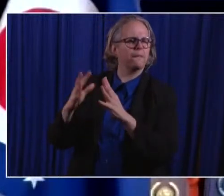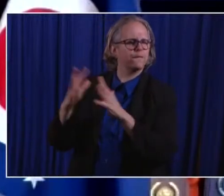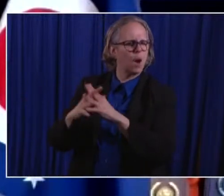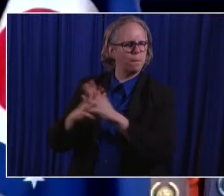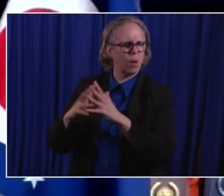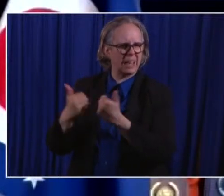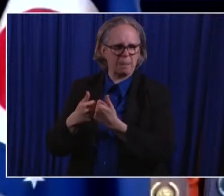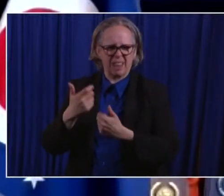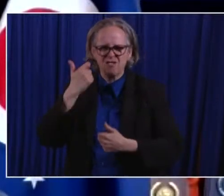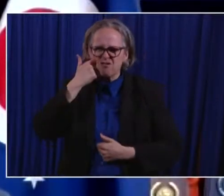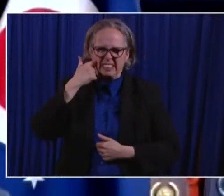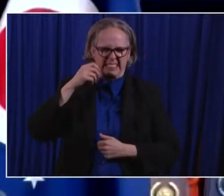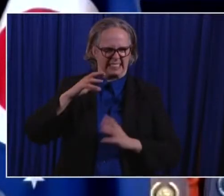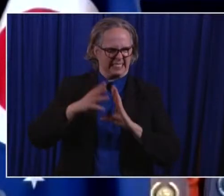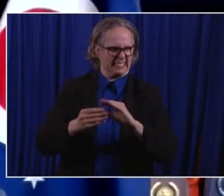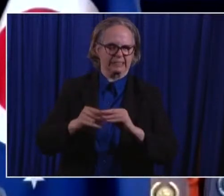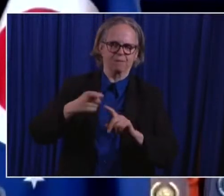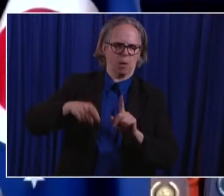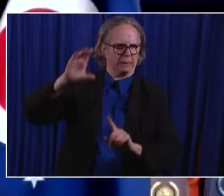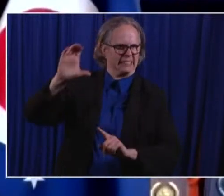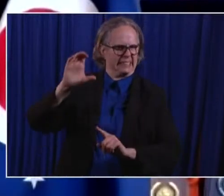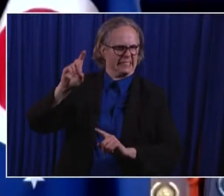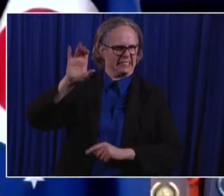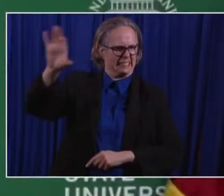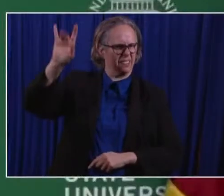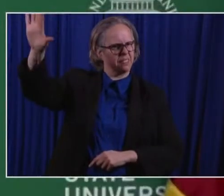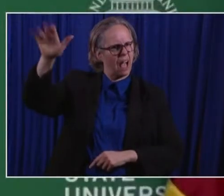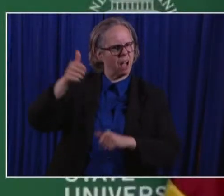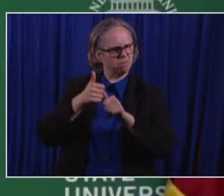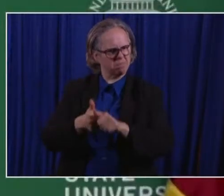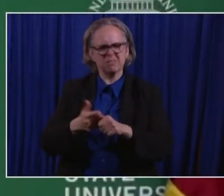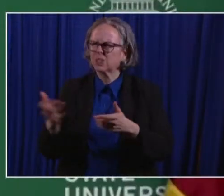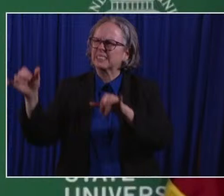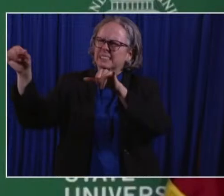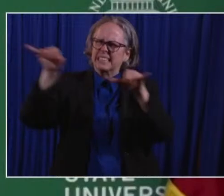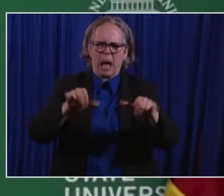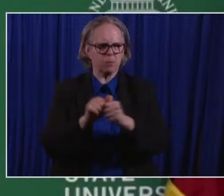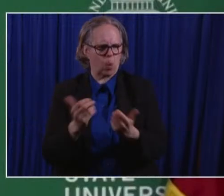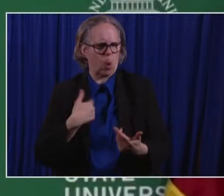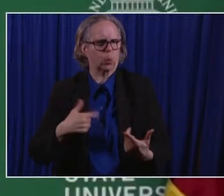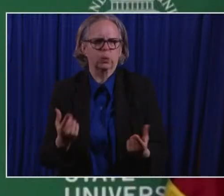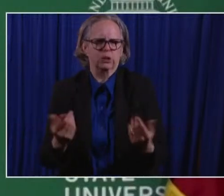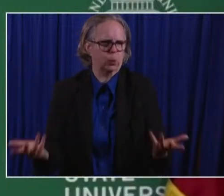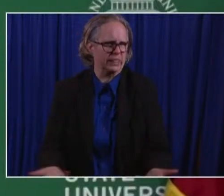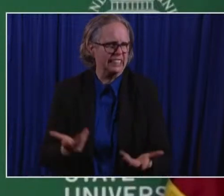really CDC. kind of consistent. So that's consistent with our. Consistent with what we're doing, I think. So.